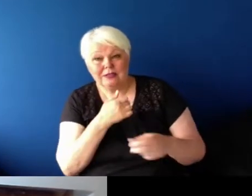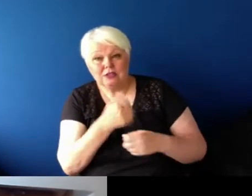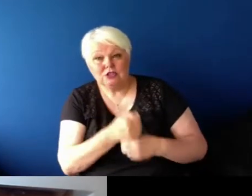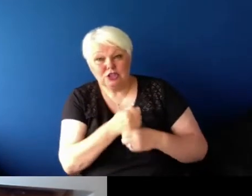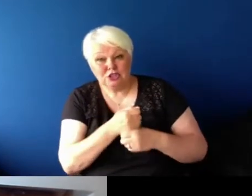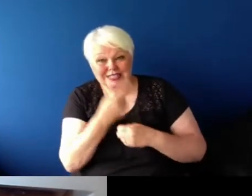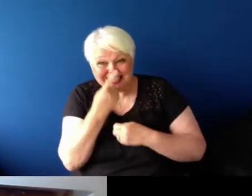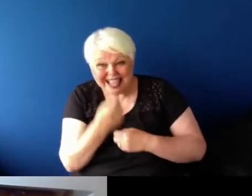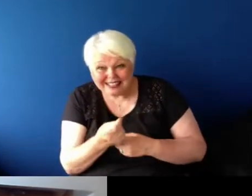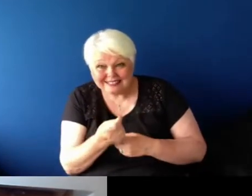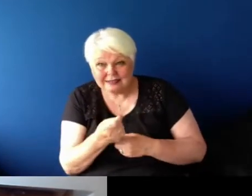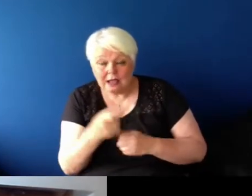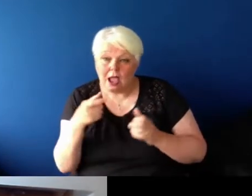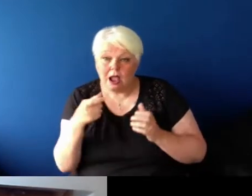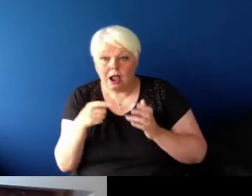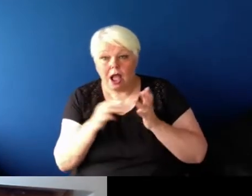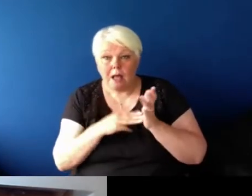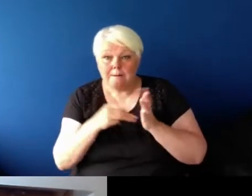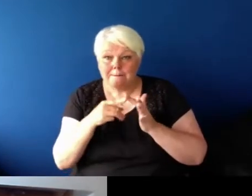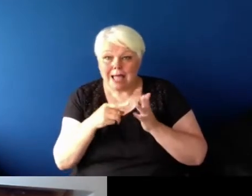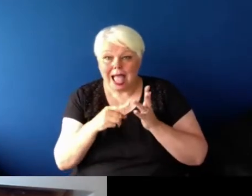out?